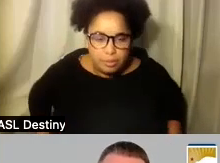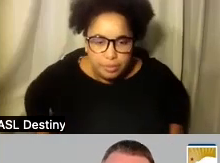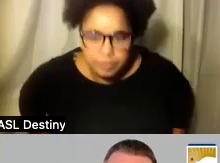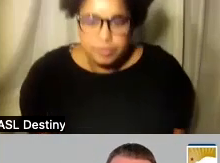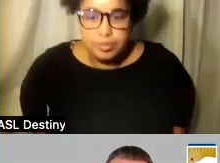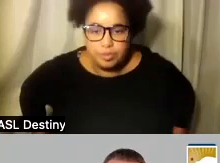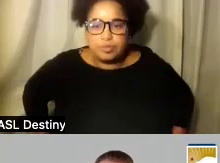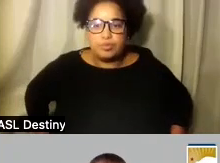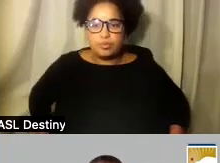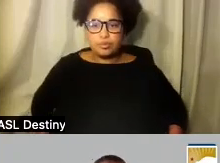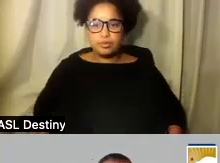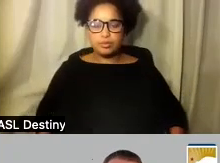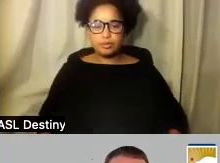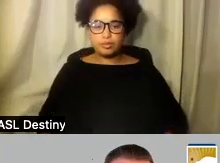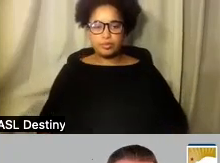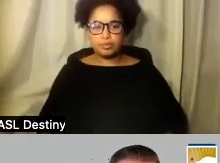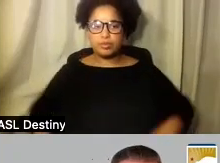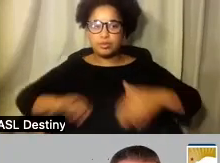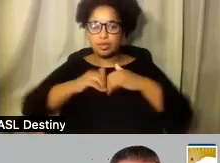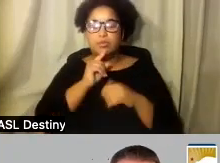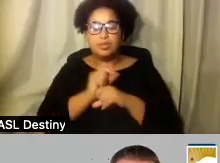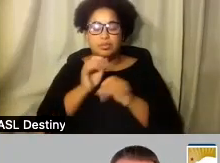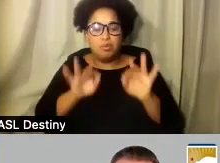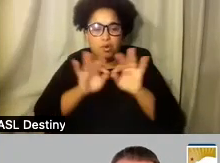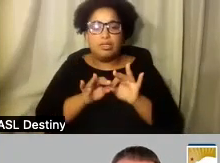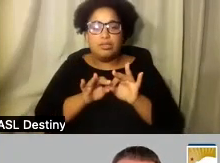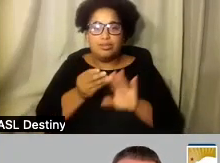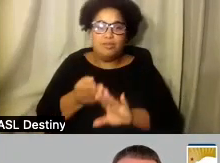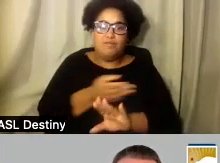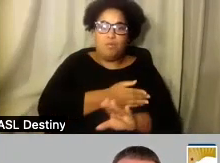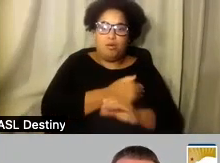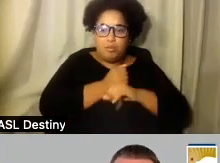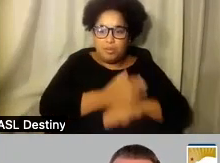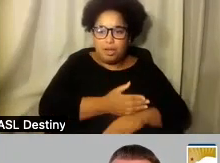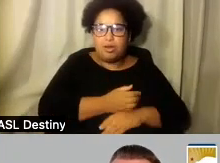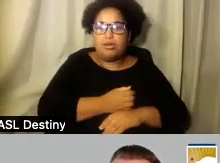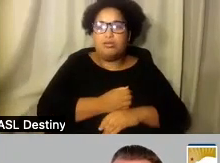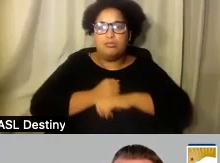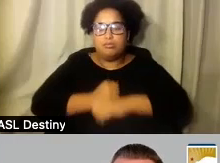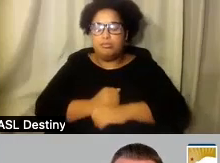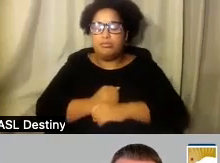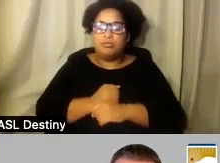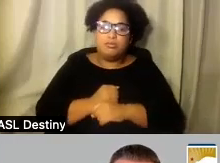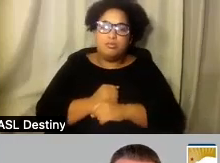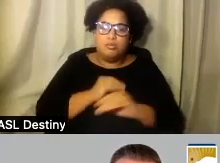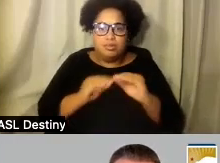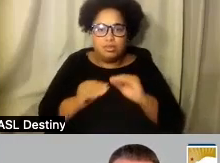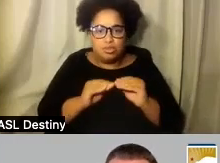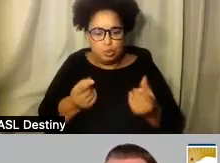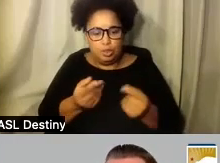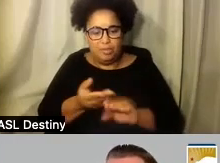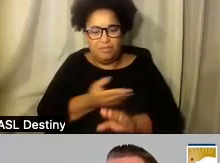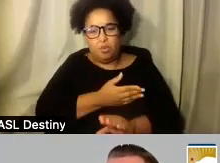we can see and how important these mitigation actions are to us, you know,